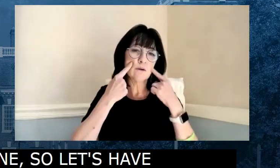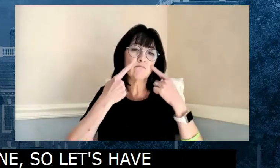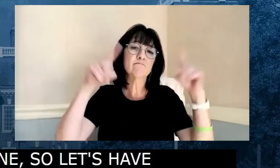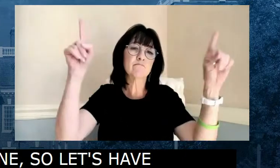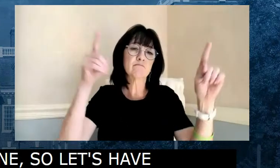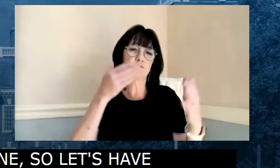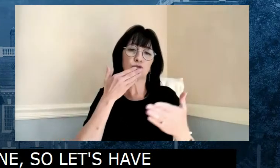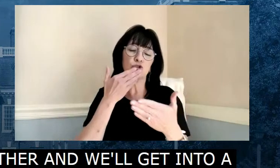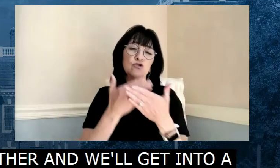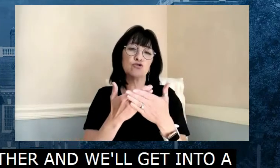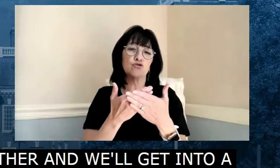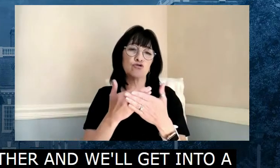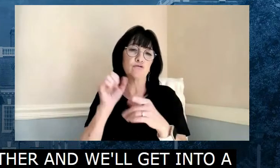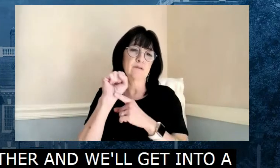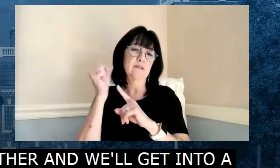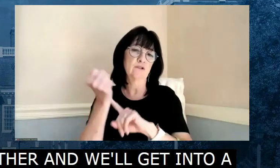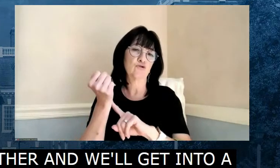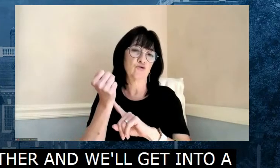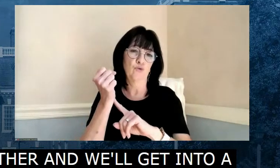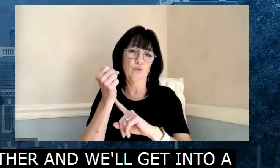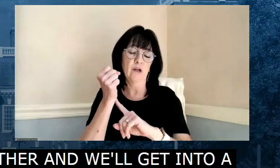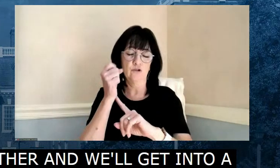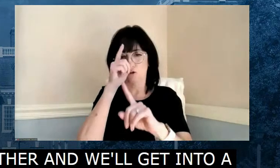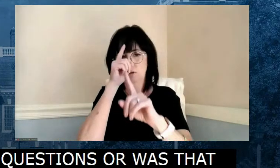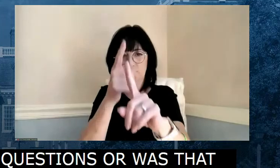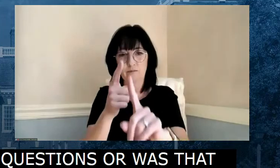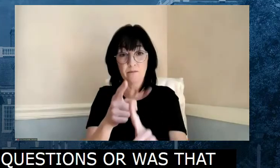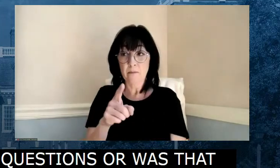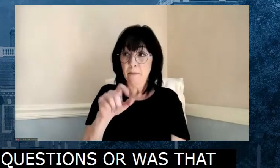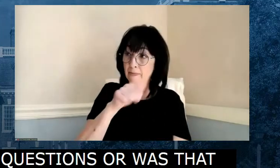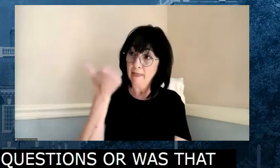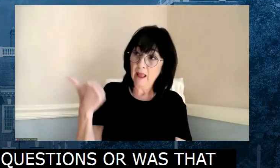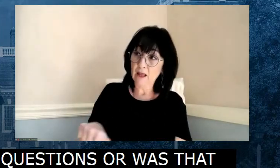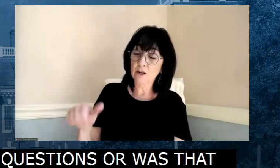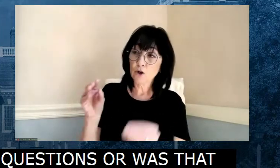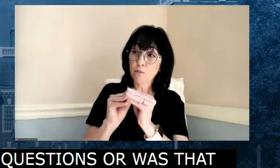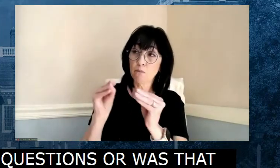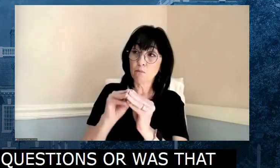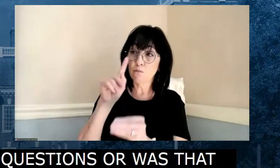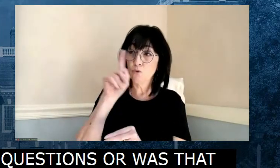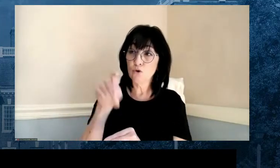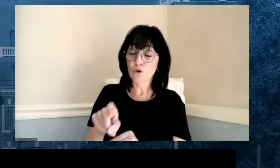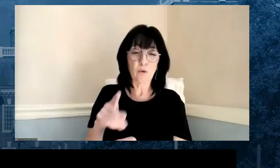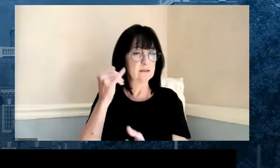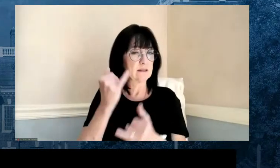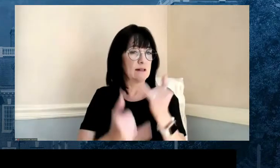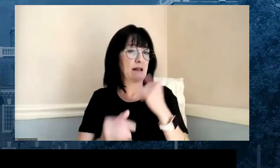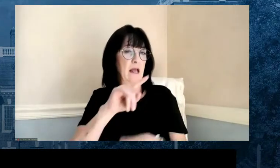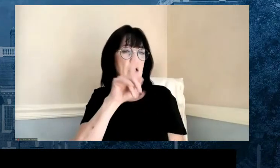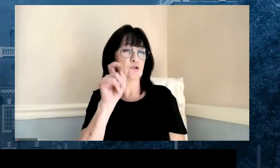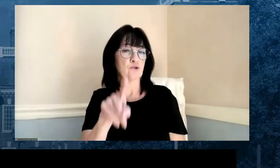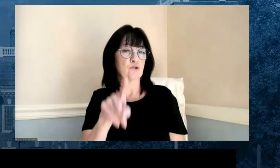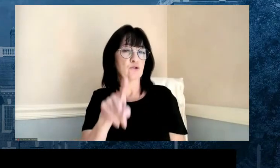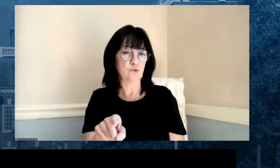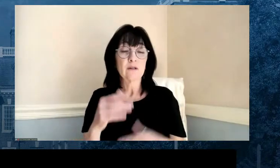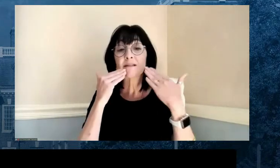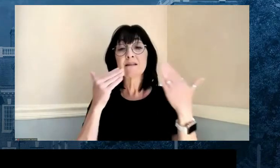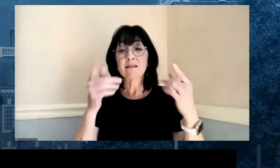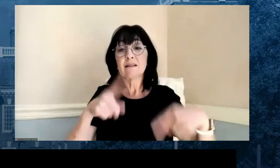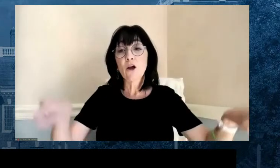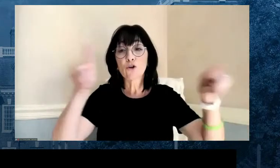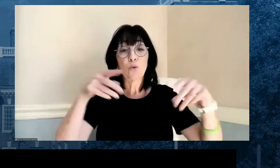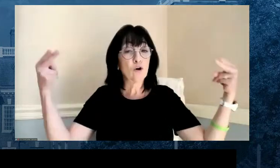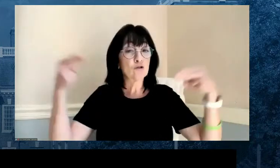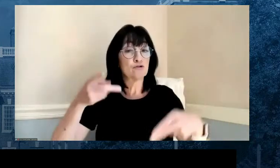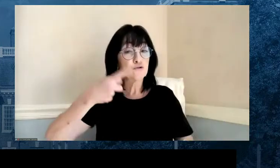Other questions, or was that the last one? That was the last one. Very good. Okay, so thank you everybody for joining us. Thanks again to Dr.